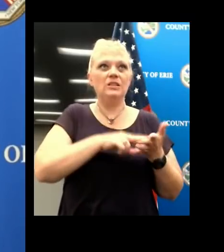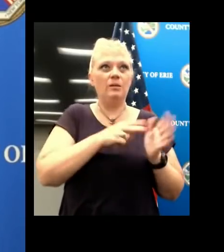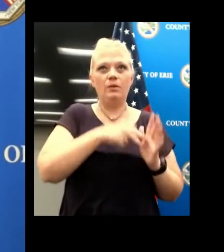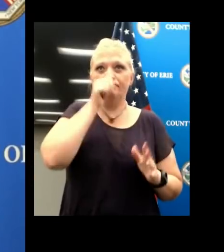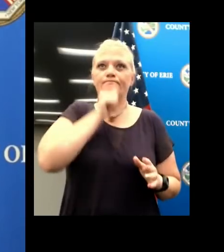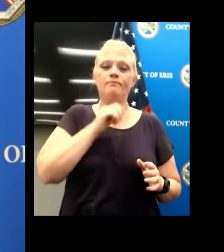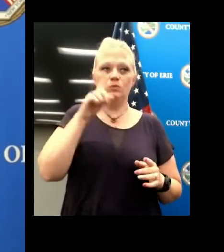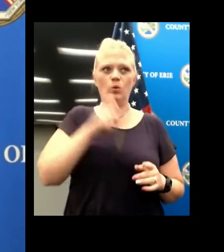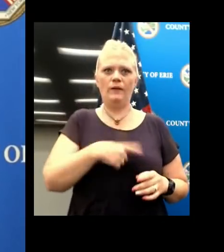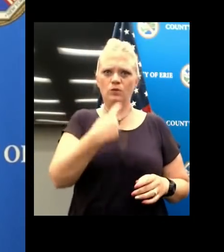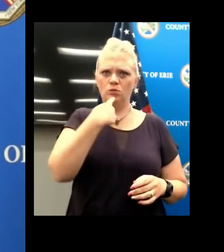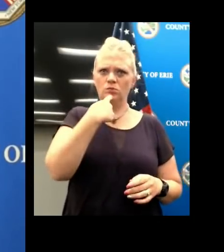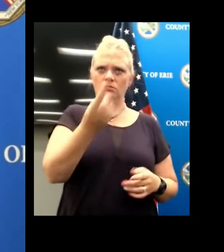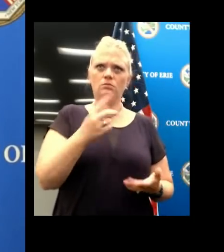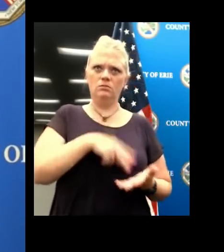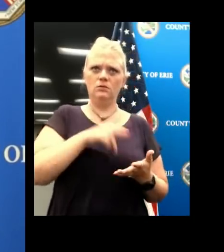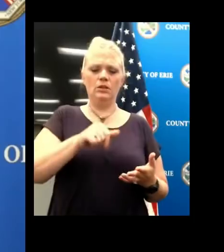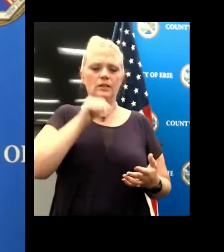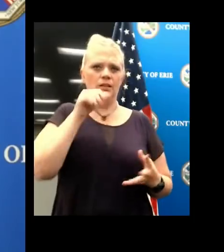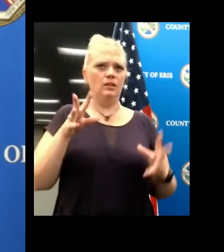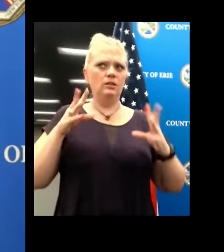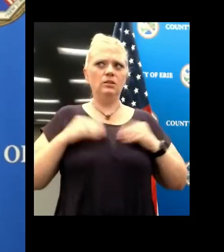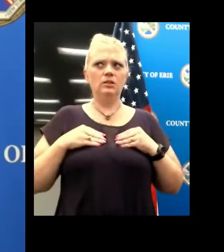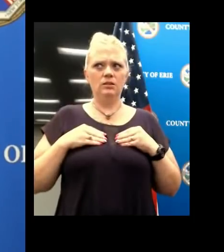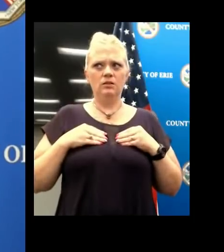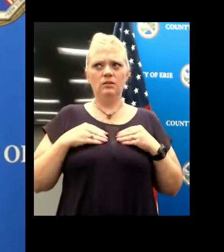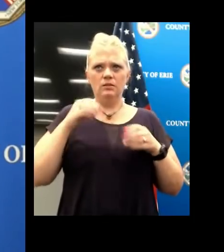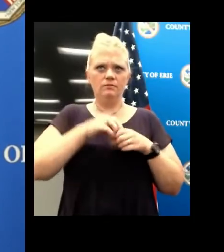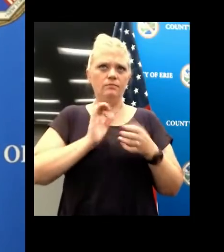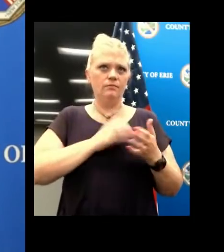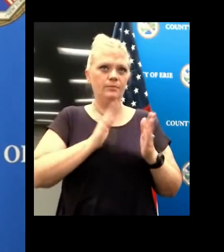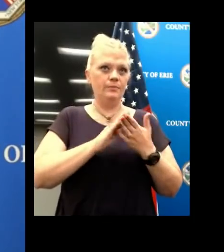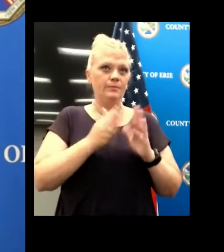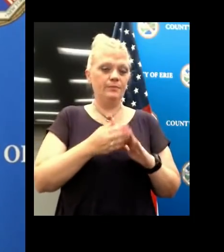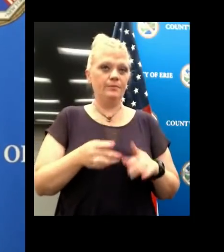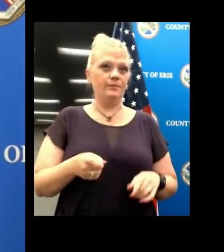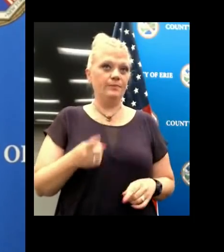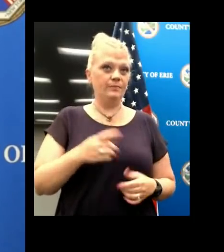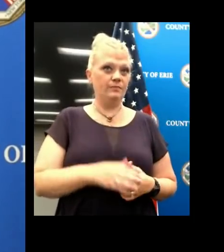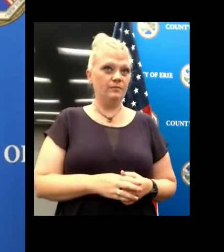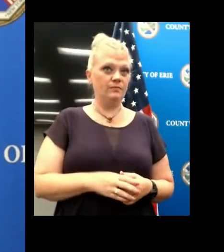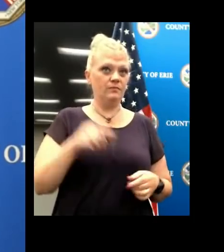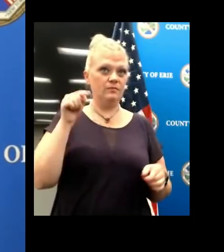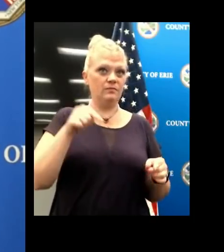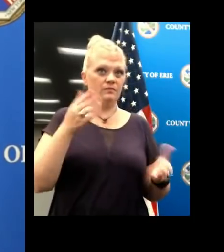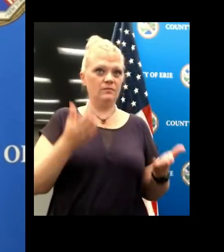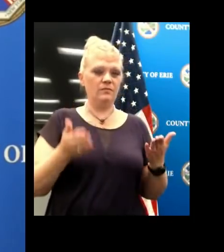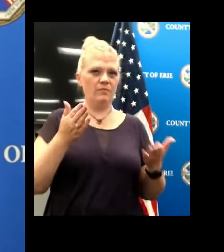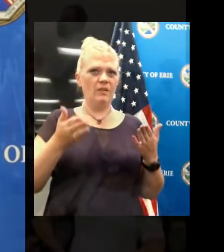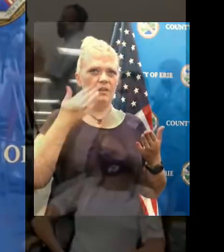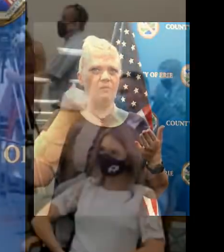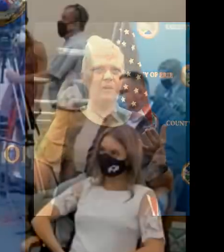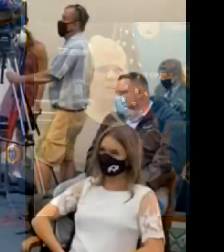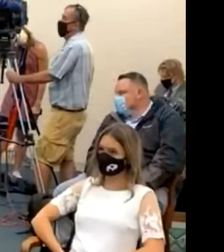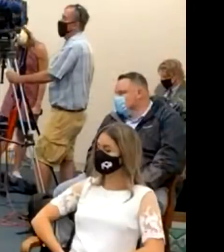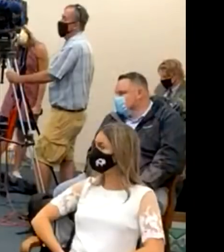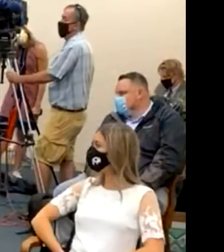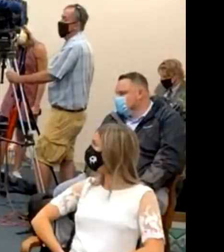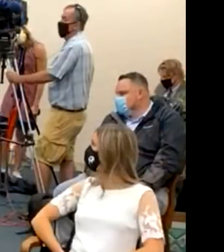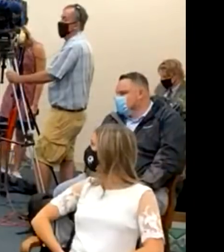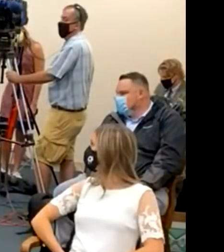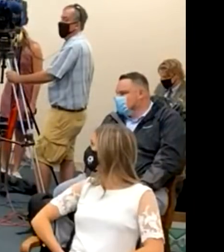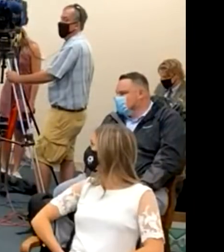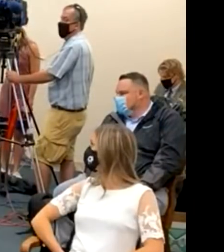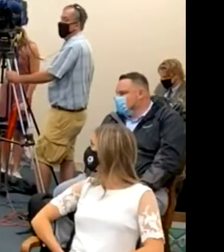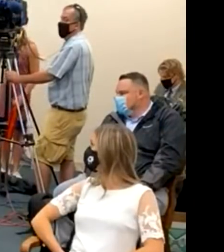stand up to it and say, this is not acceptable in our community. Leanne? This may be a better question for Dr. Burstein.